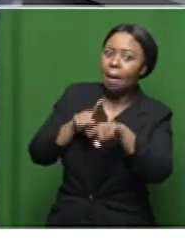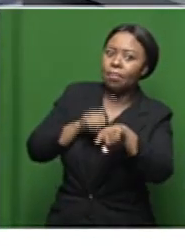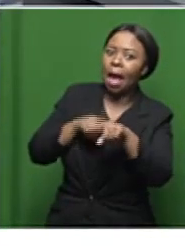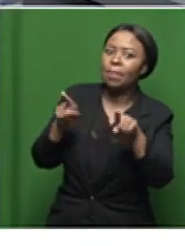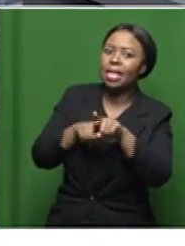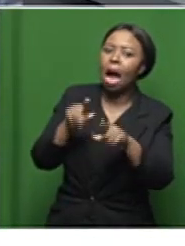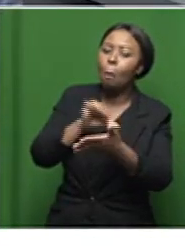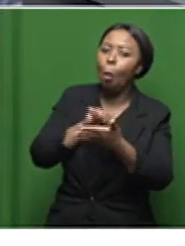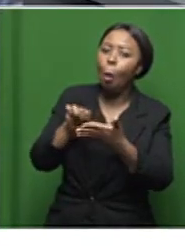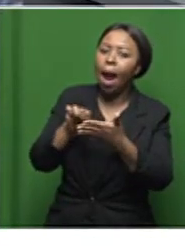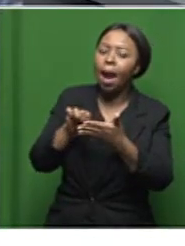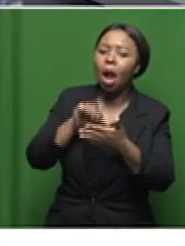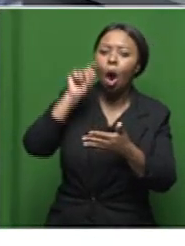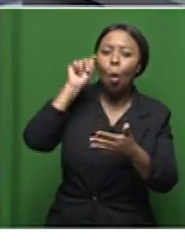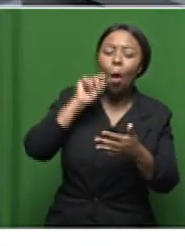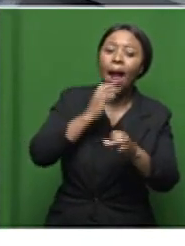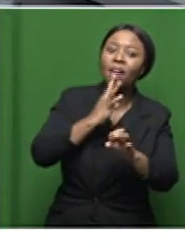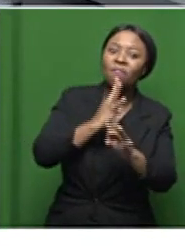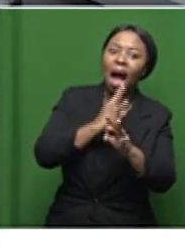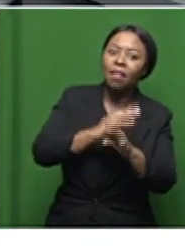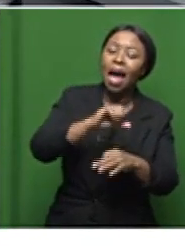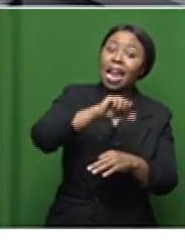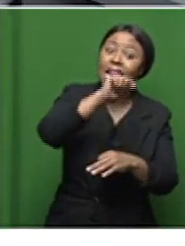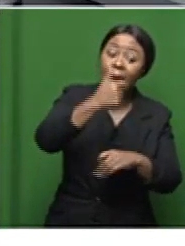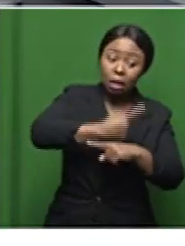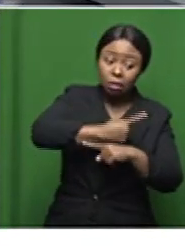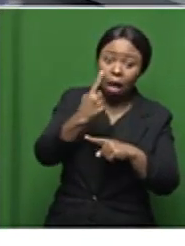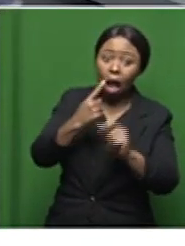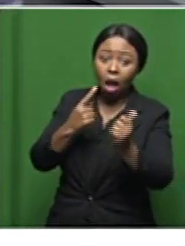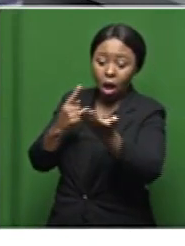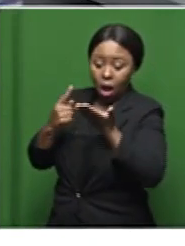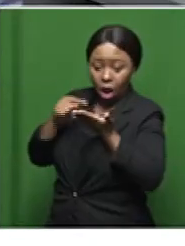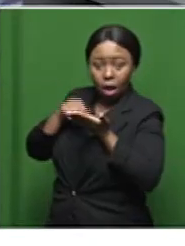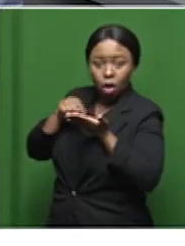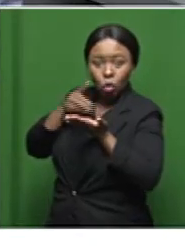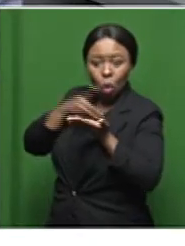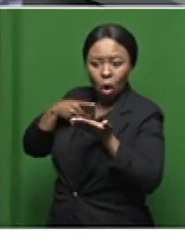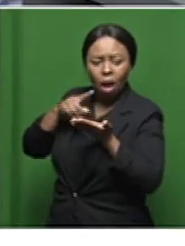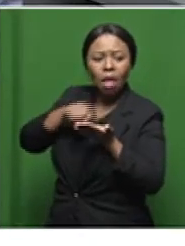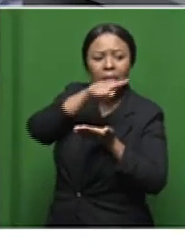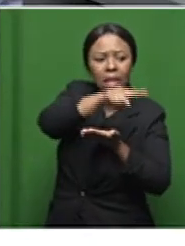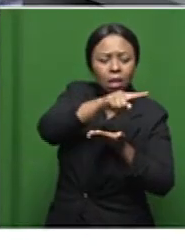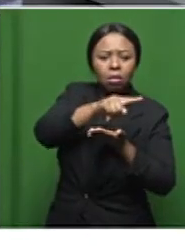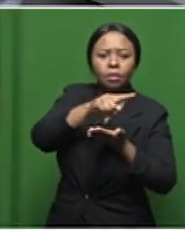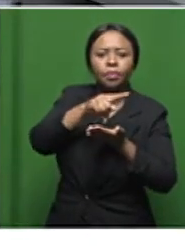I actually lost my grandfather the very next day after receiving my results to prostate